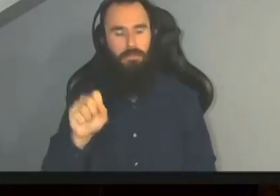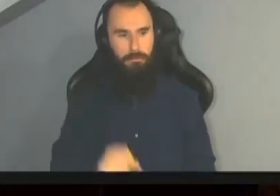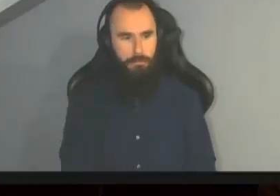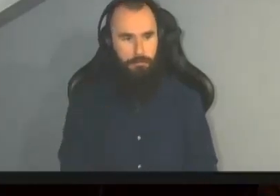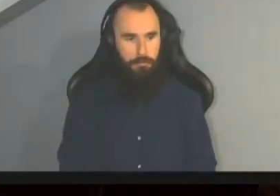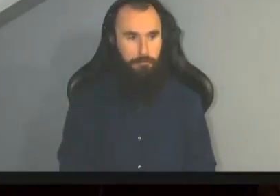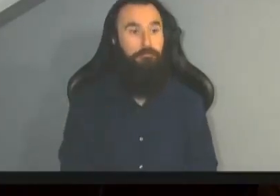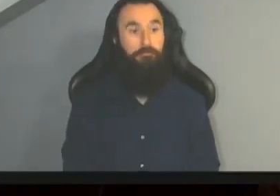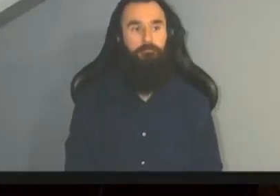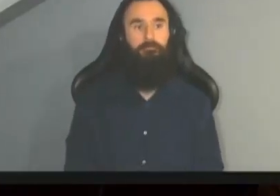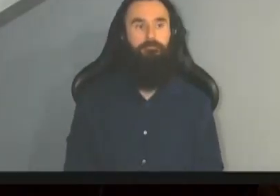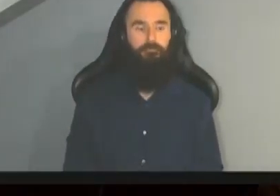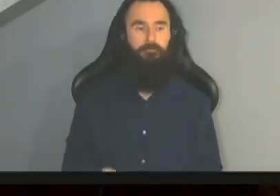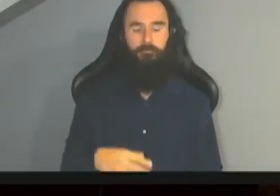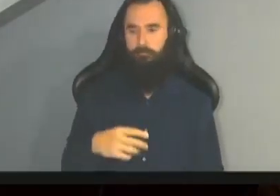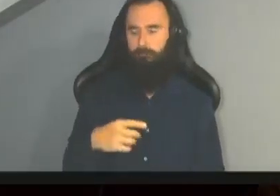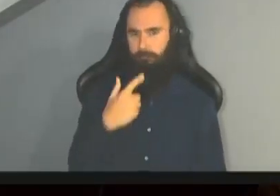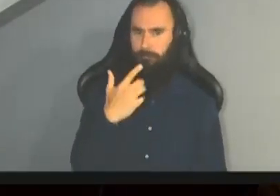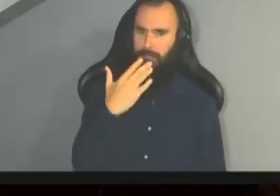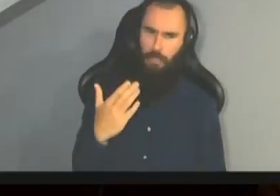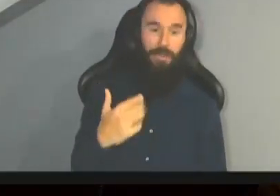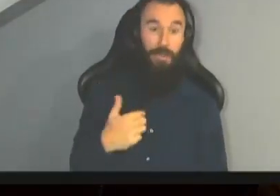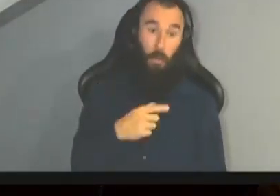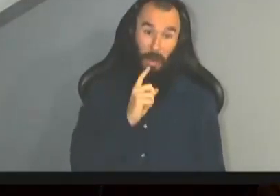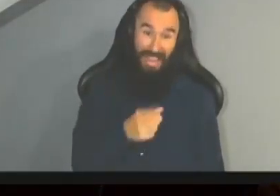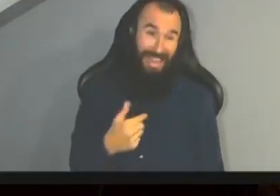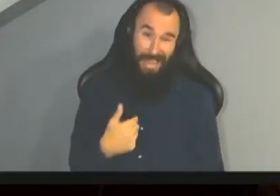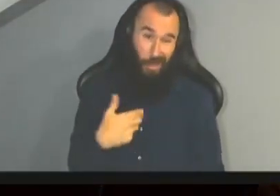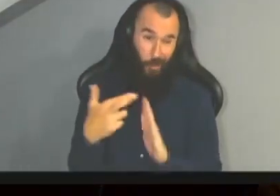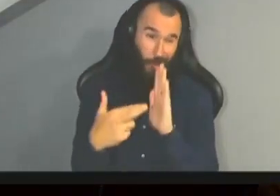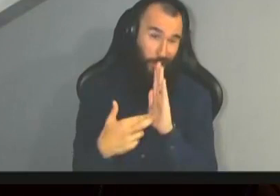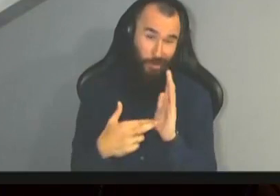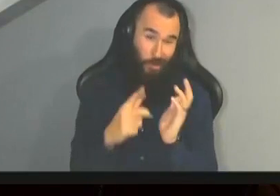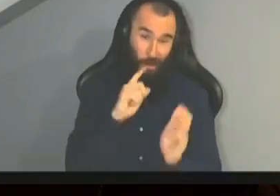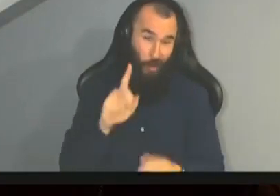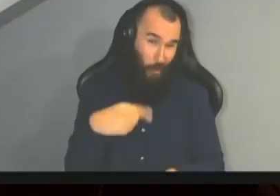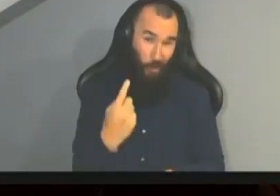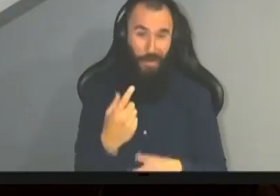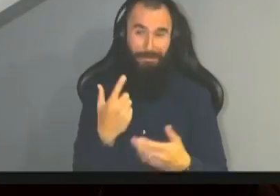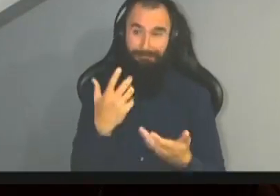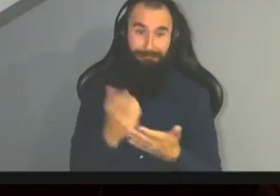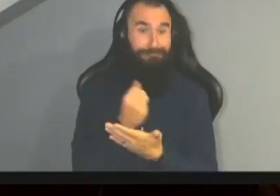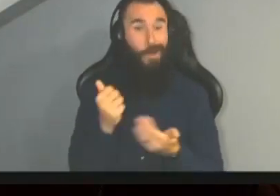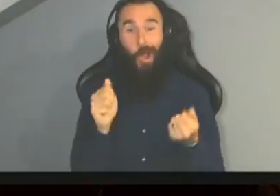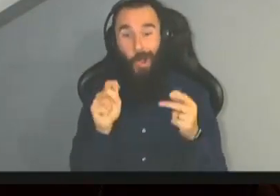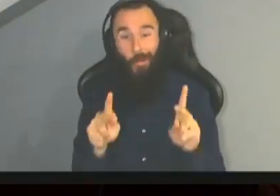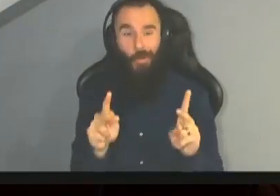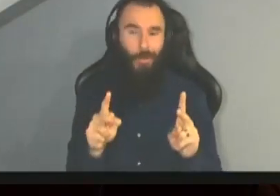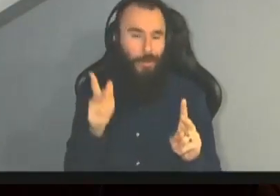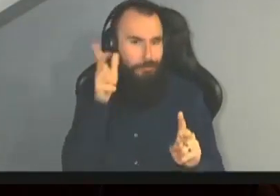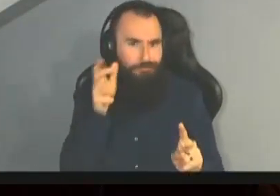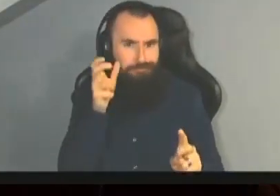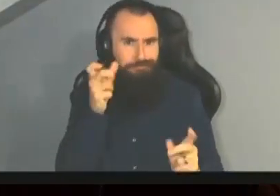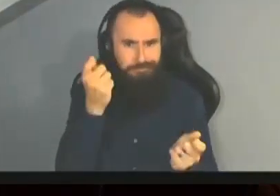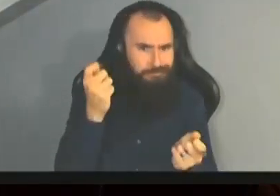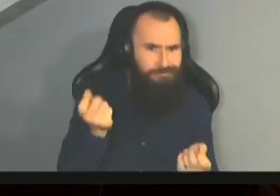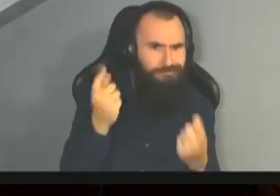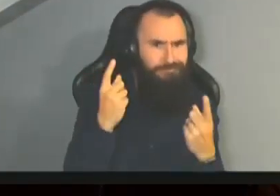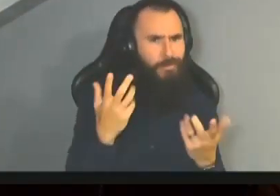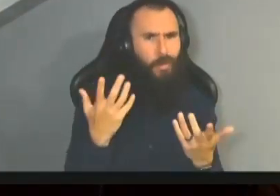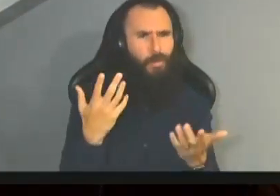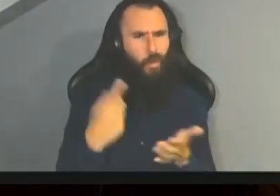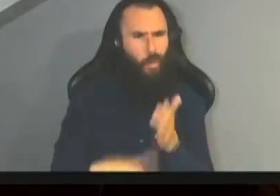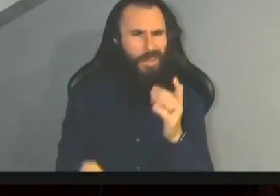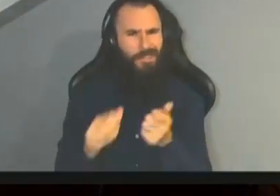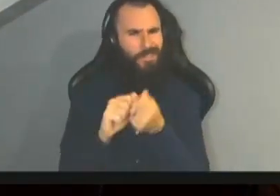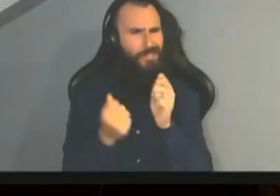Thank you. I really had registered primarily just to be able to take an opportunity to understand what the changes might